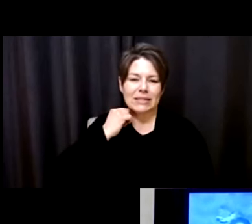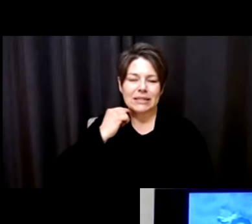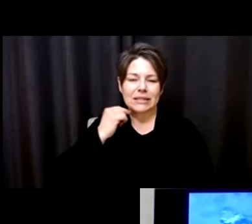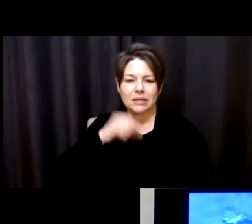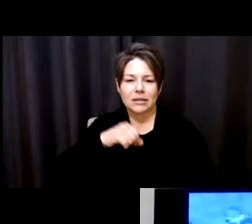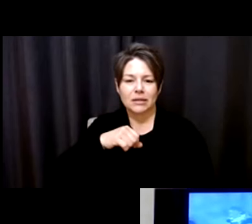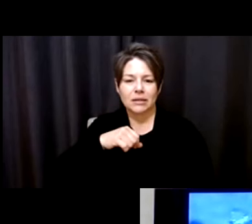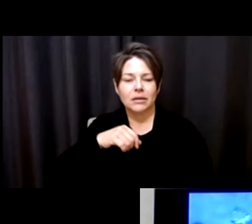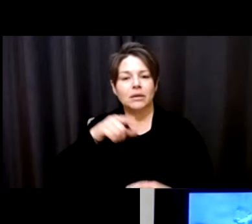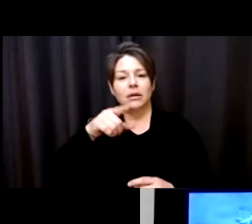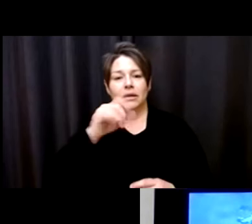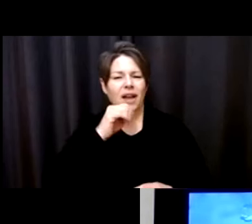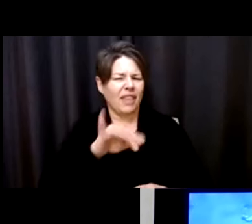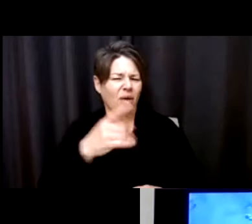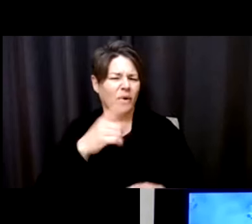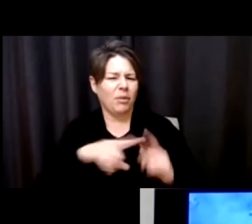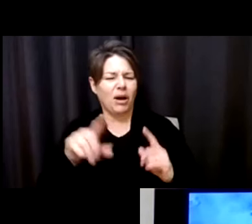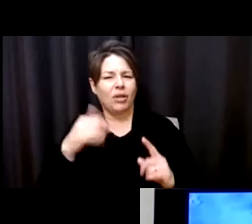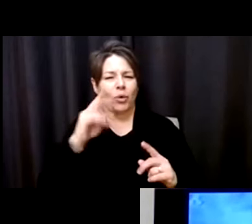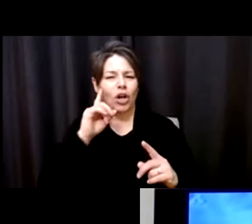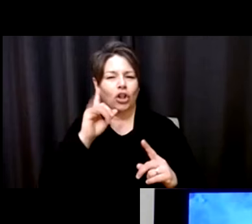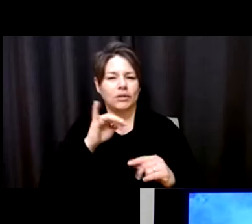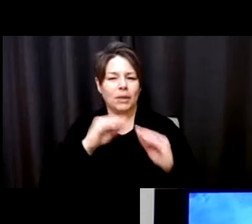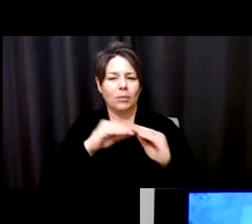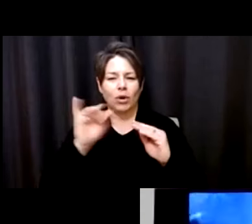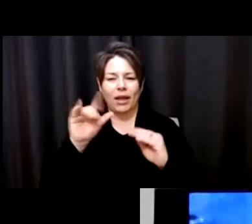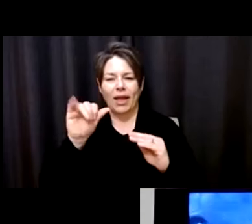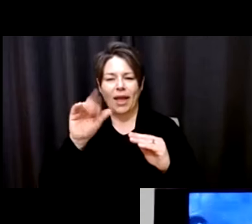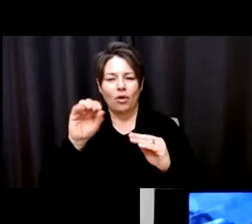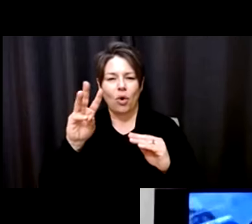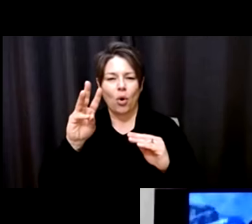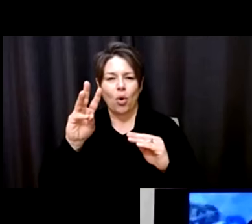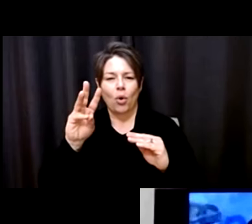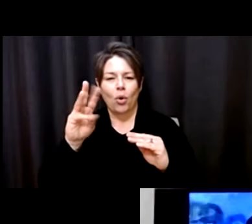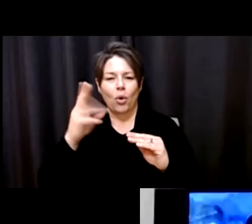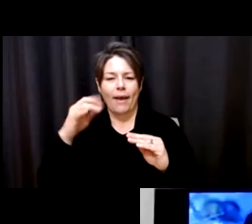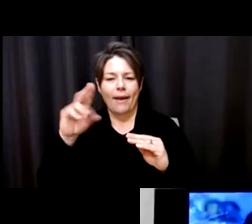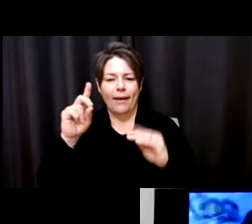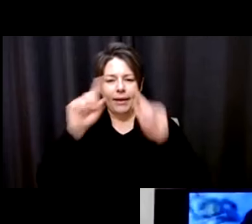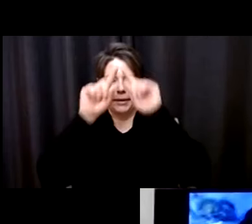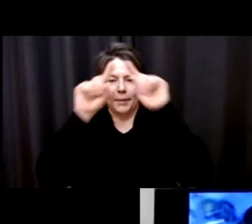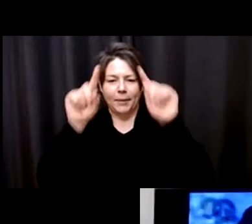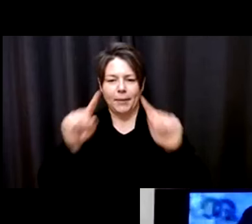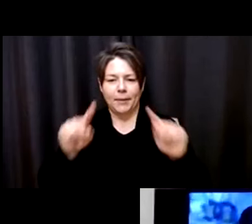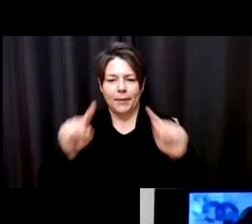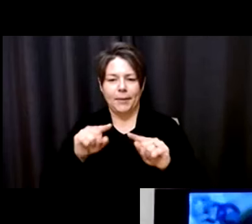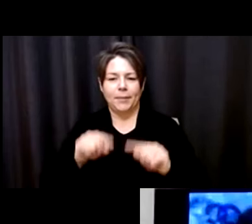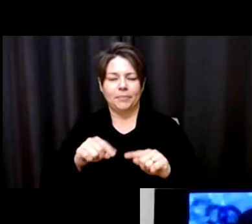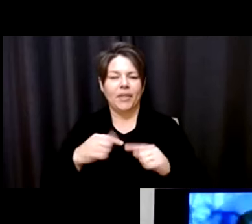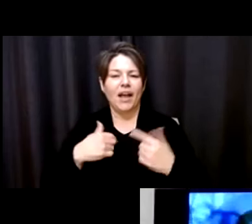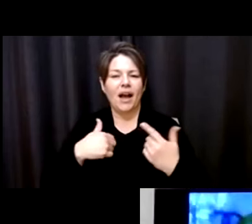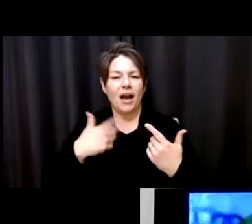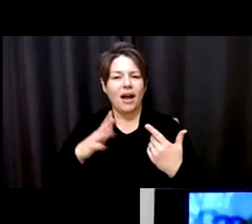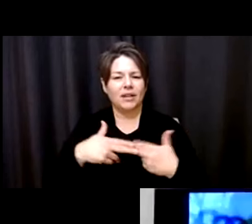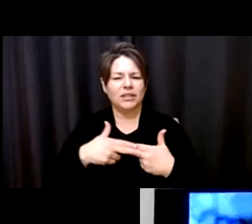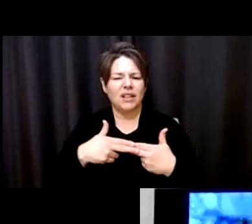one, but the one that looks a little bit more like the arrowhead. Mm-hmm. And I had it in a slide, and I think a